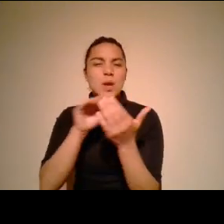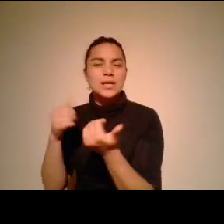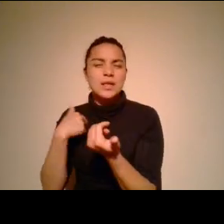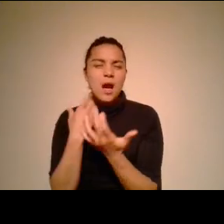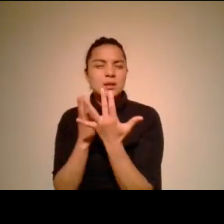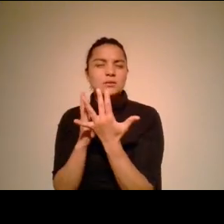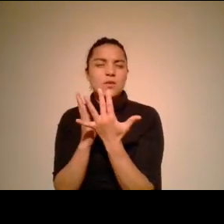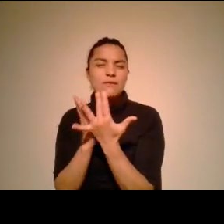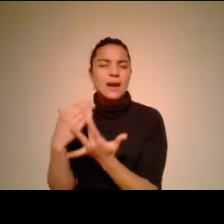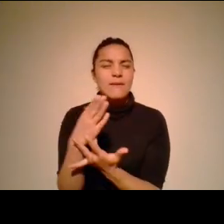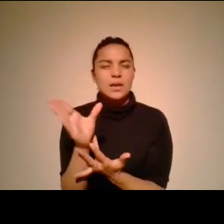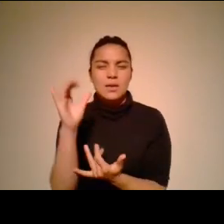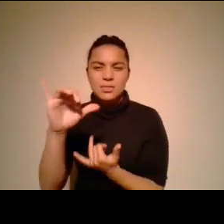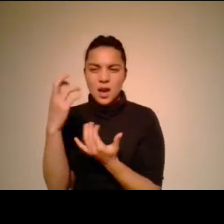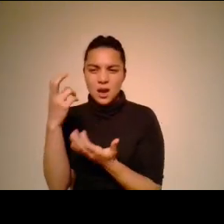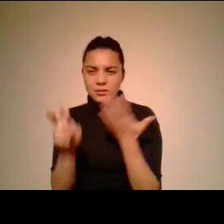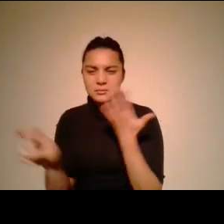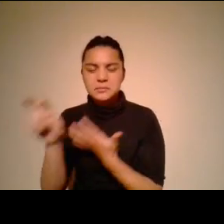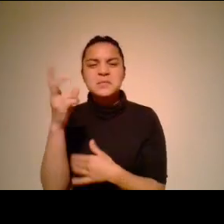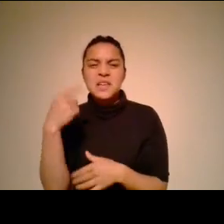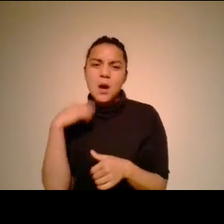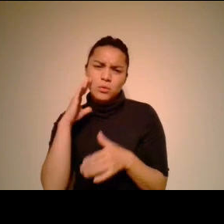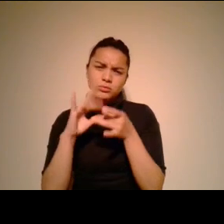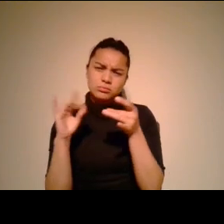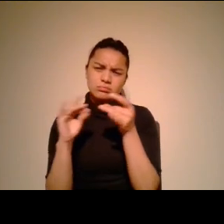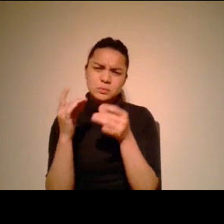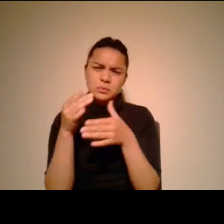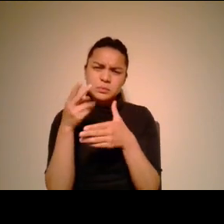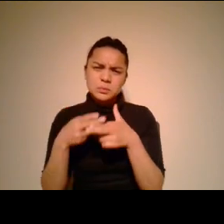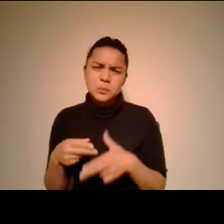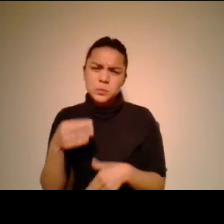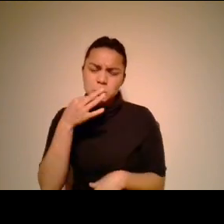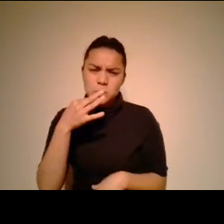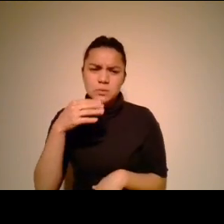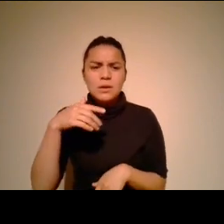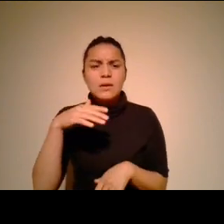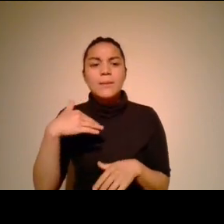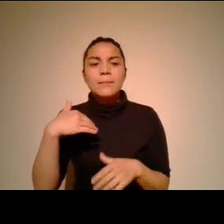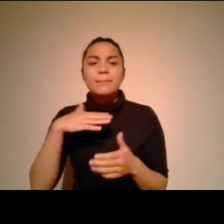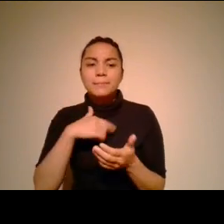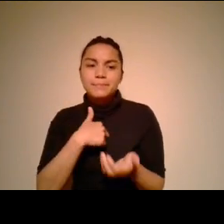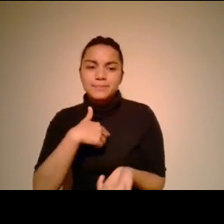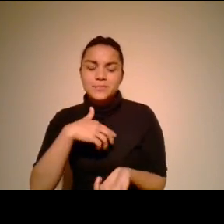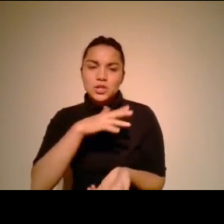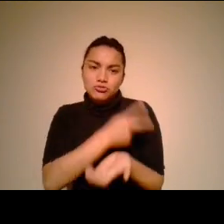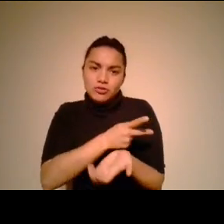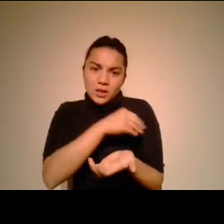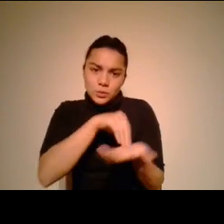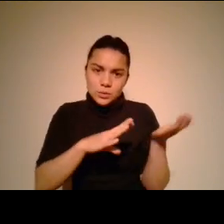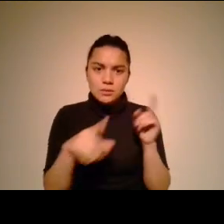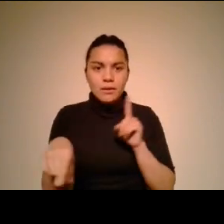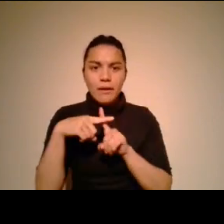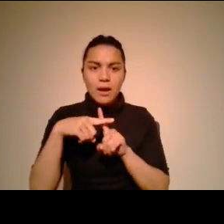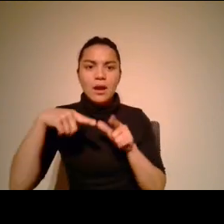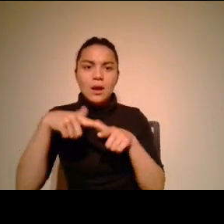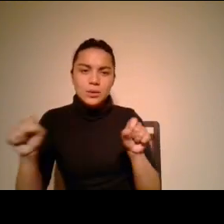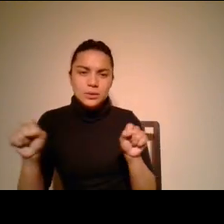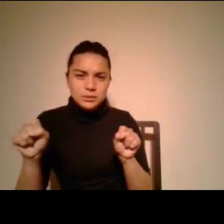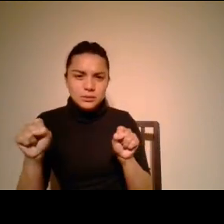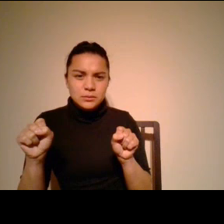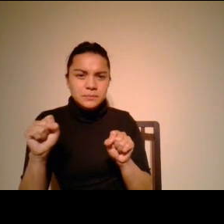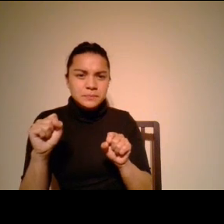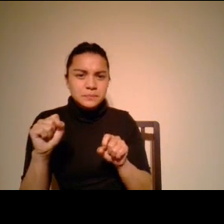minute, especially in the context of being a graduate student and a linguist. But sorry to interrupt. Would you